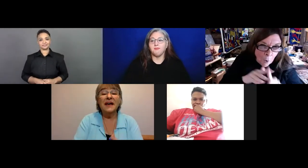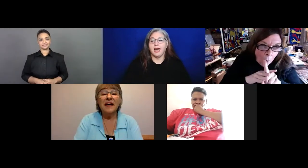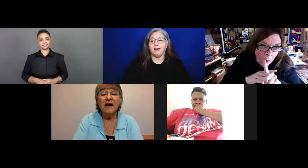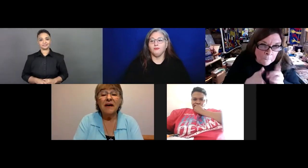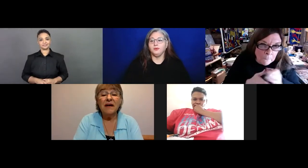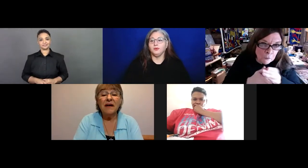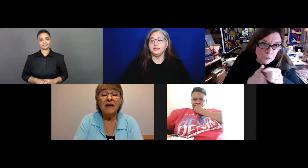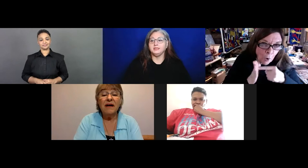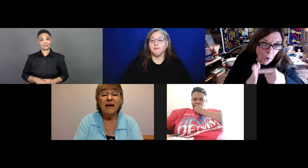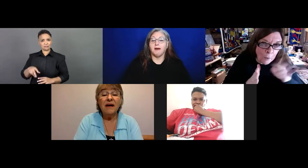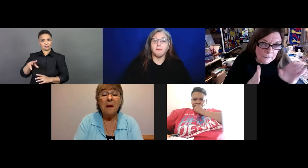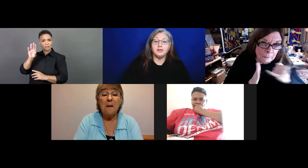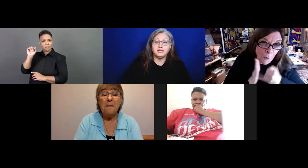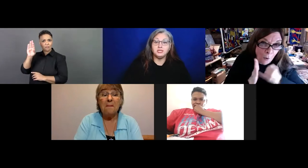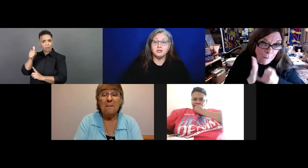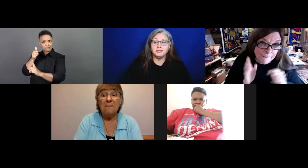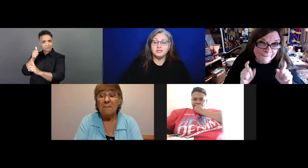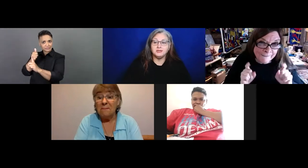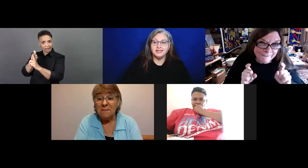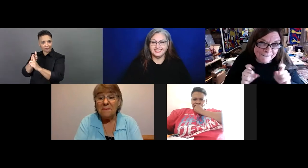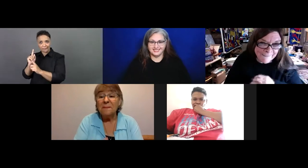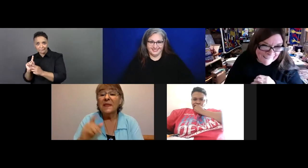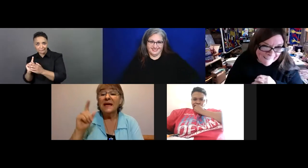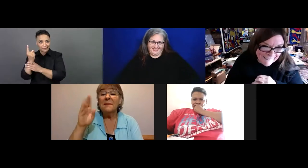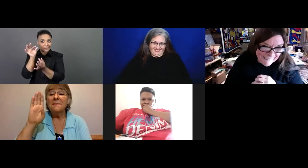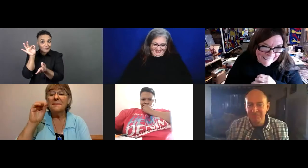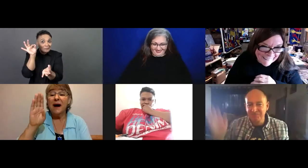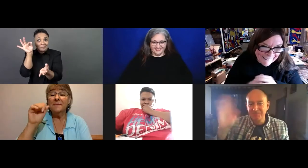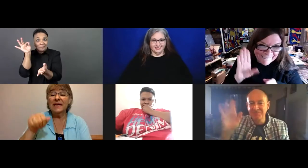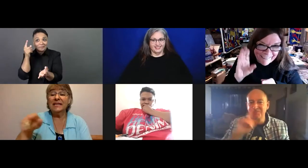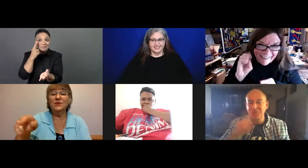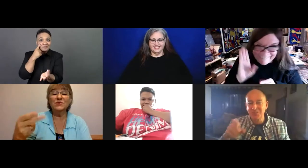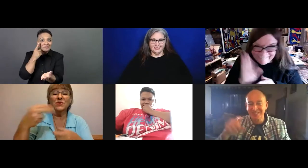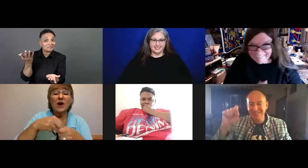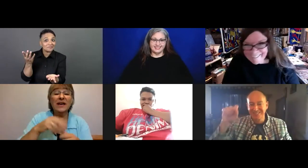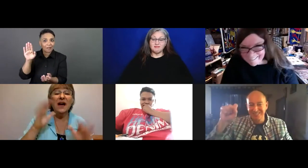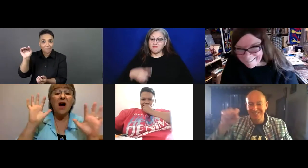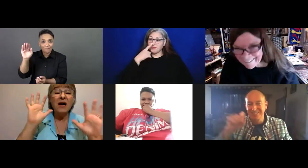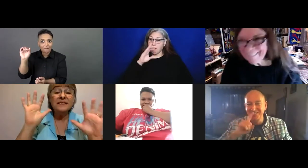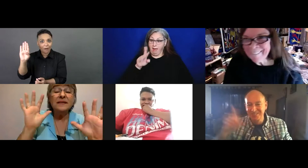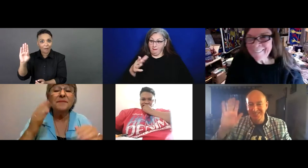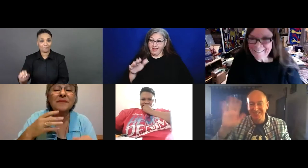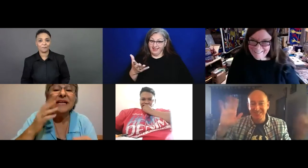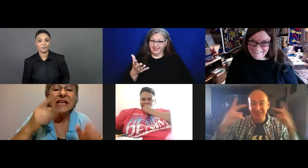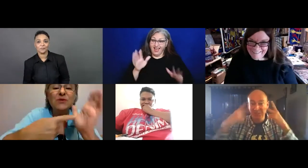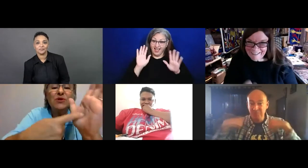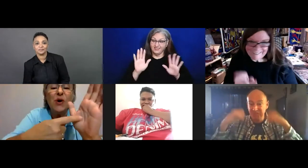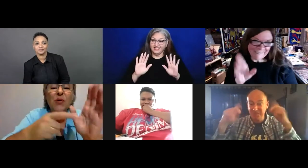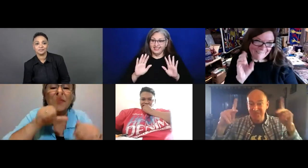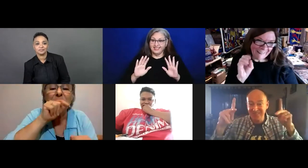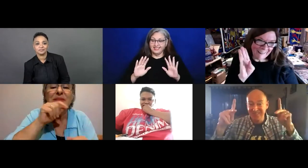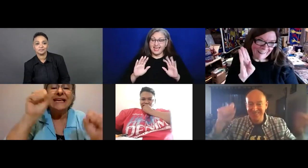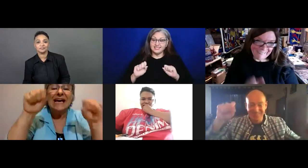Maybe Bob will be willing to pop in and show it to us. Bob, can you join? Awesome. Can you